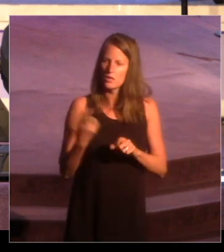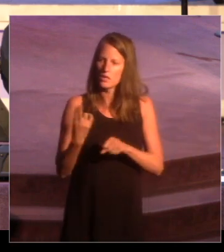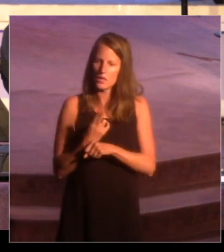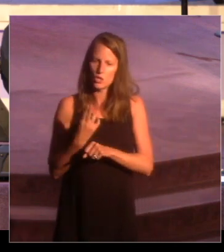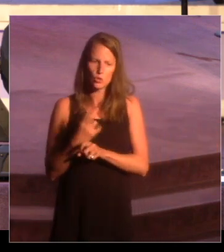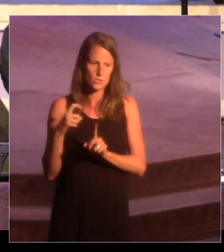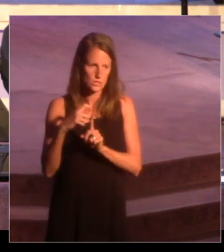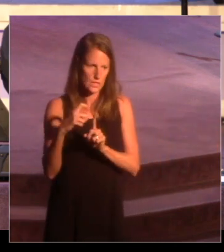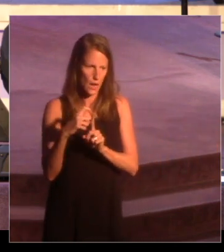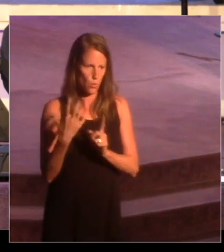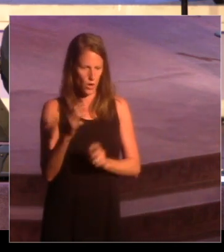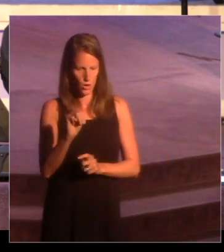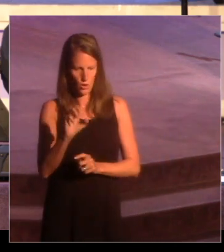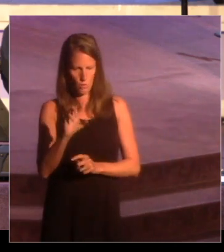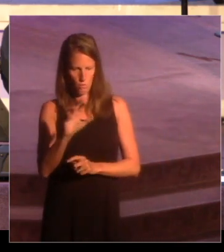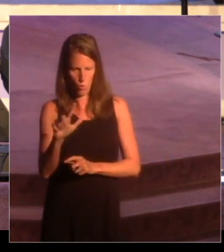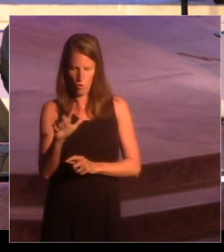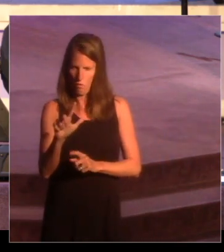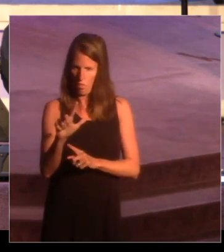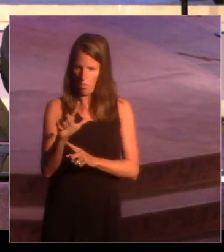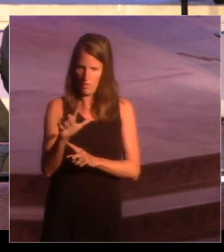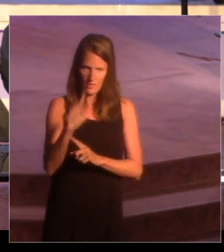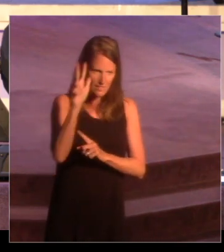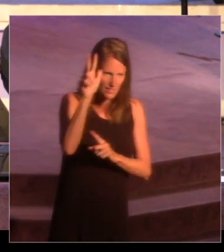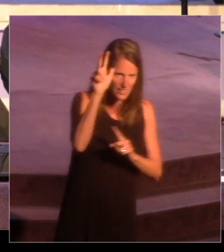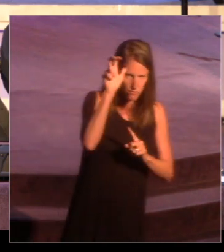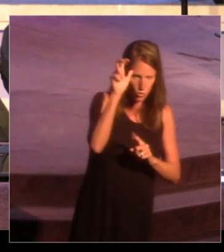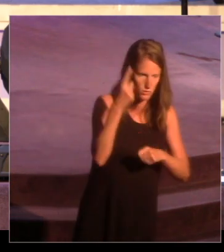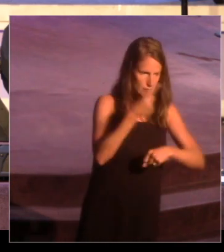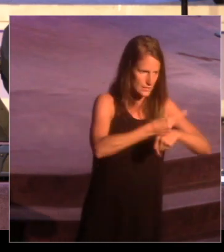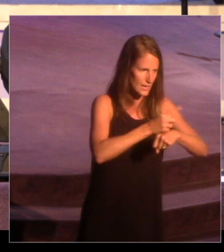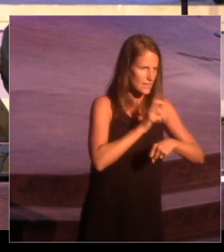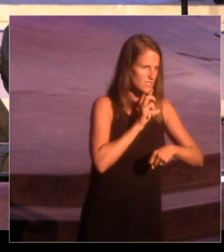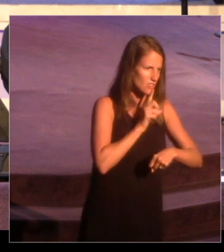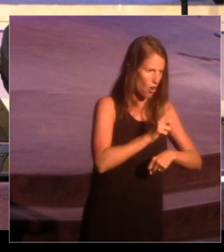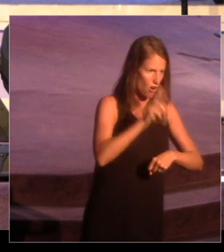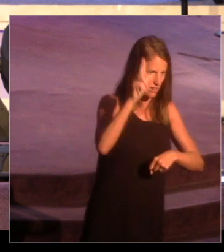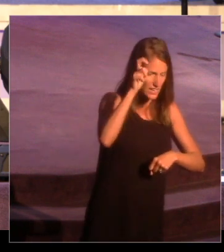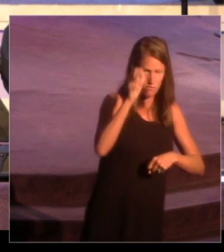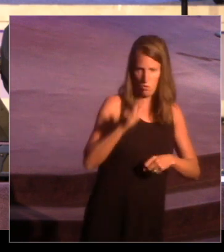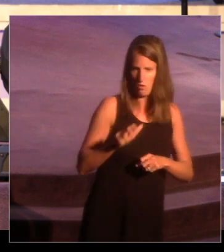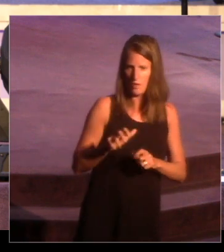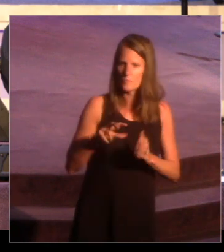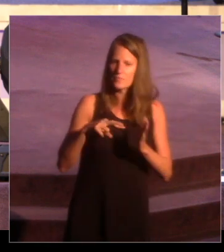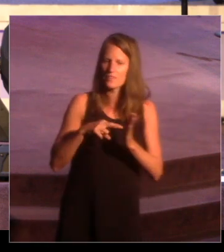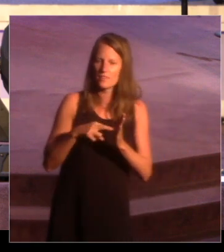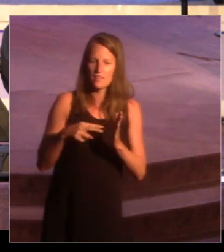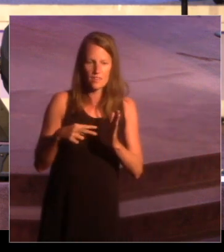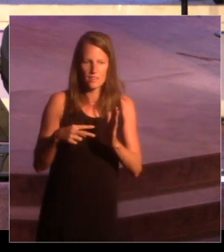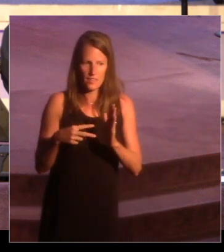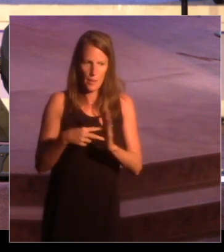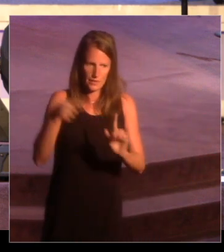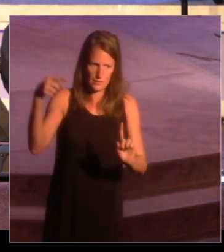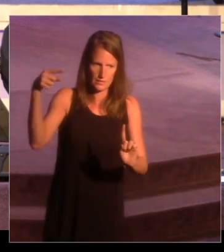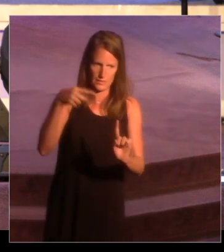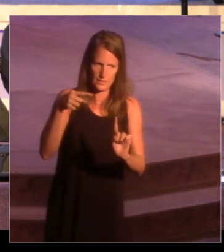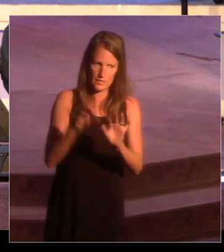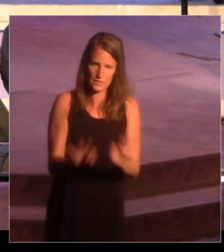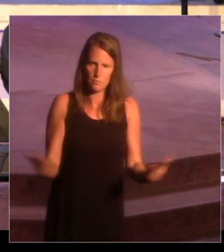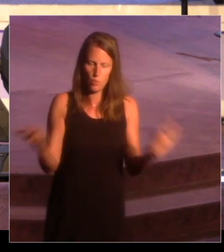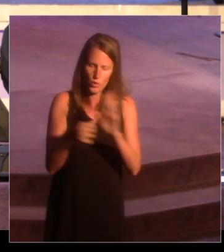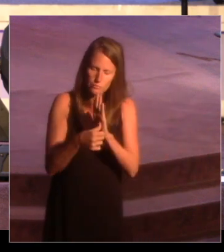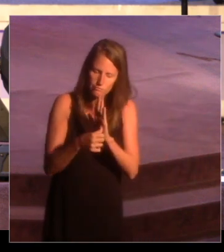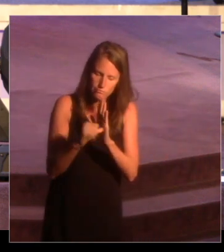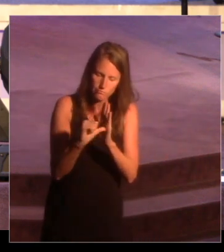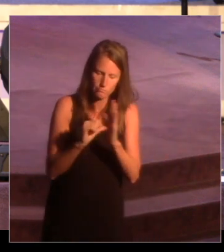He says the days are evil. The days are evil. He calls them wicked. This is a massive point that we have to